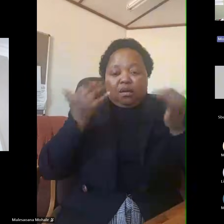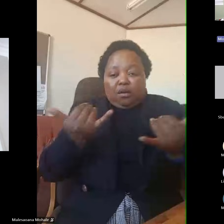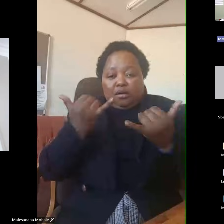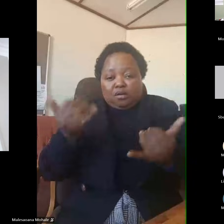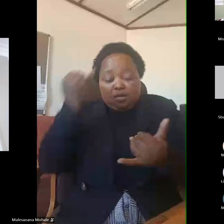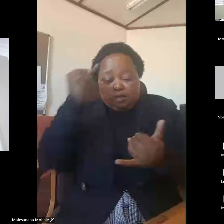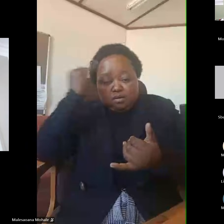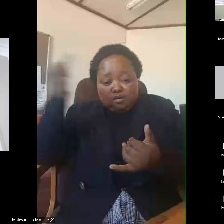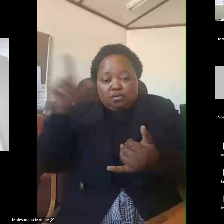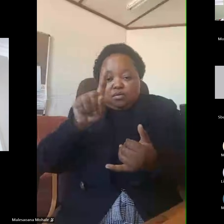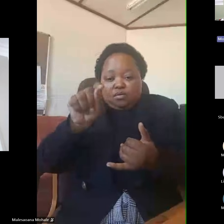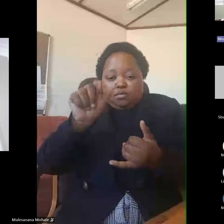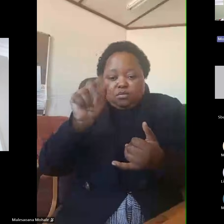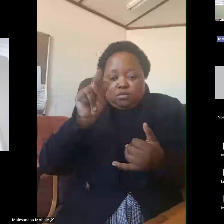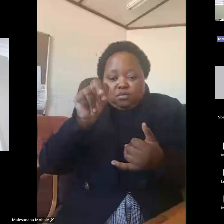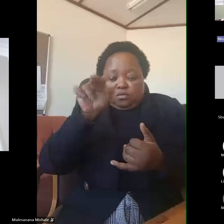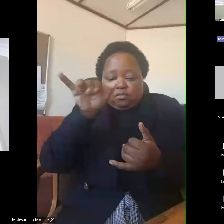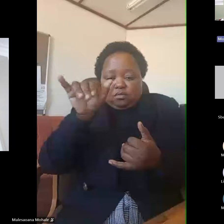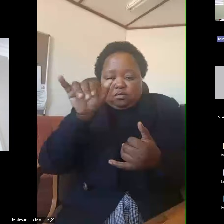covered.